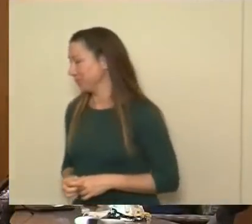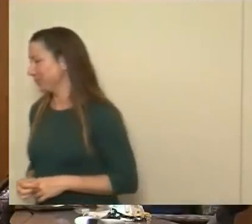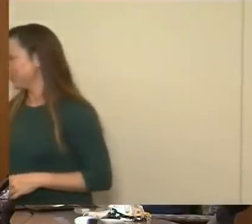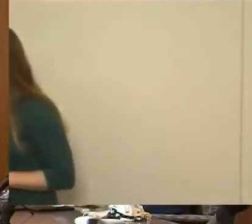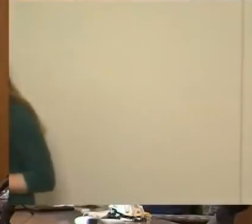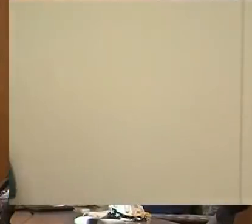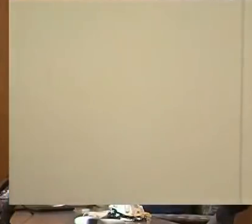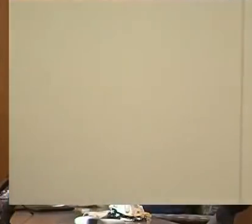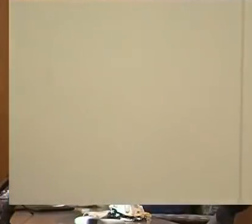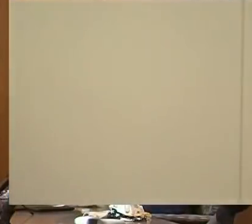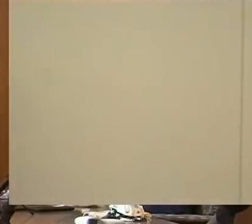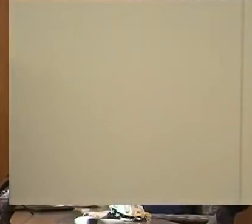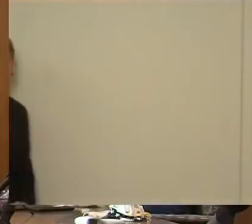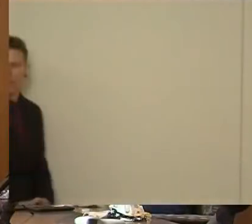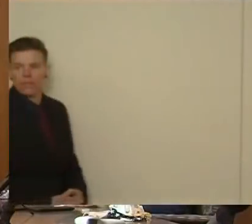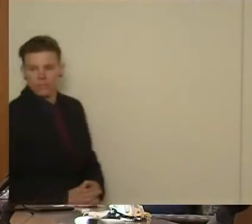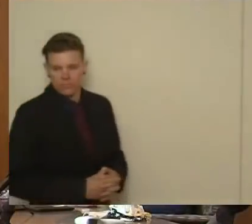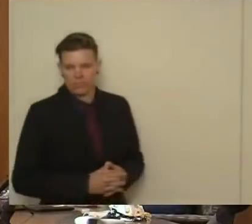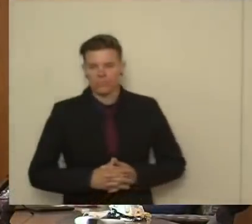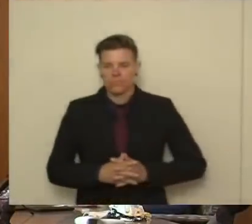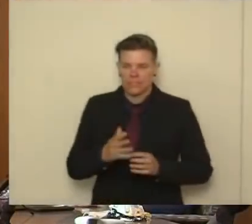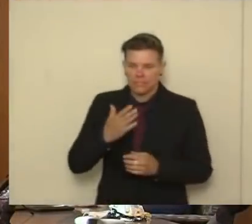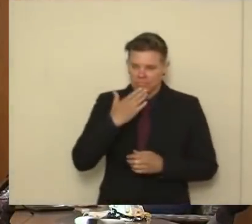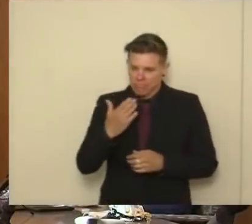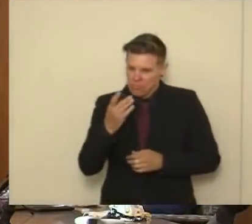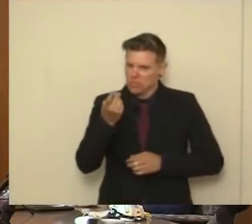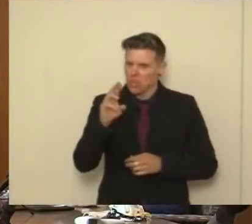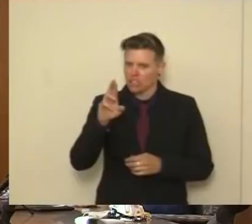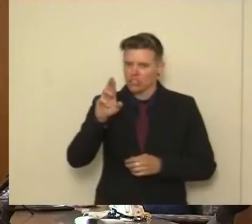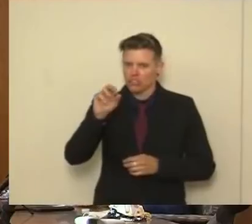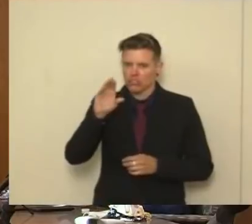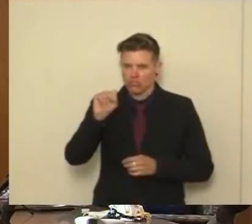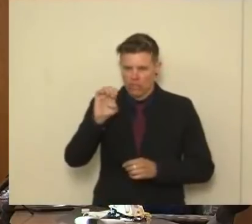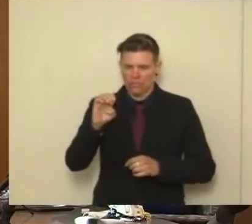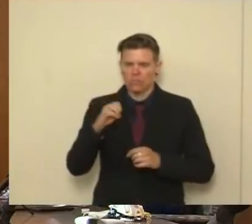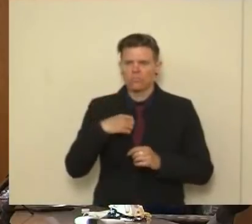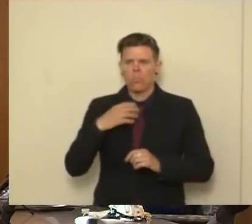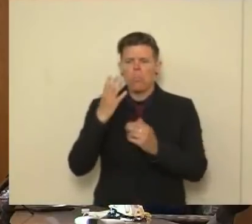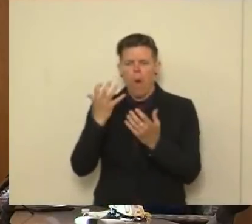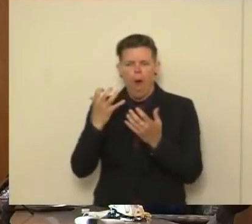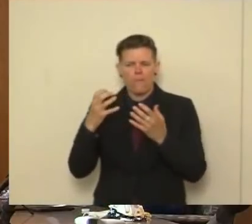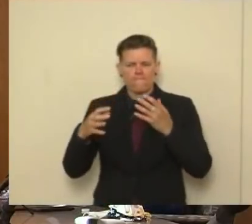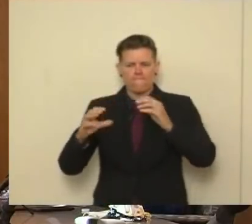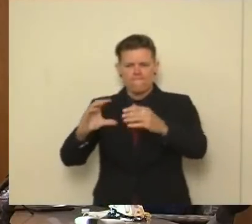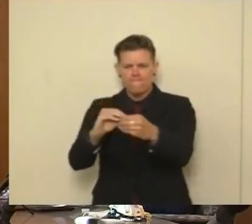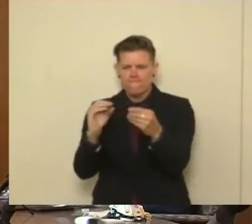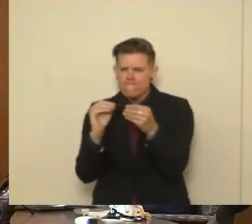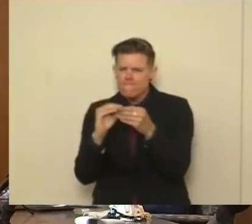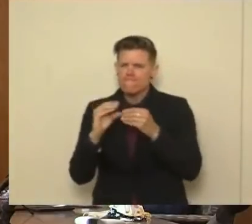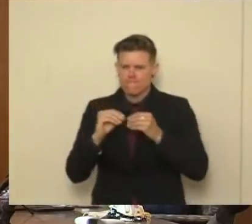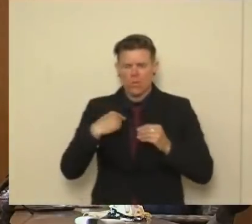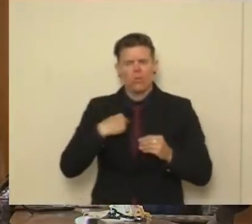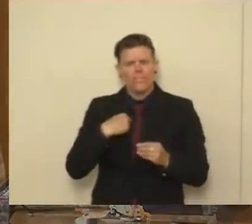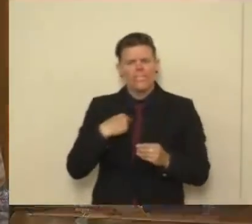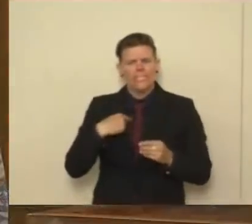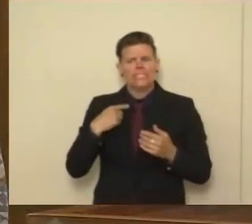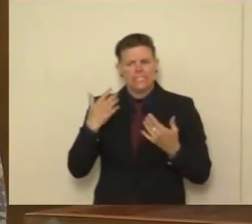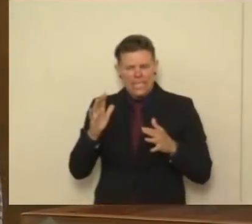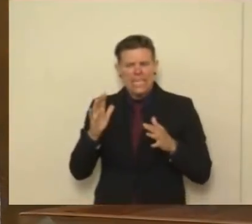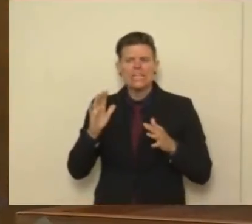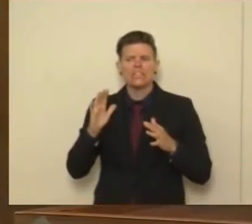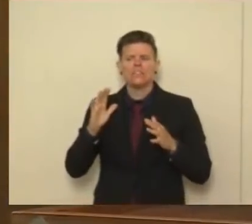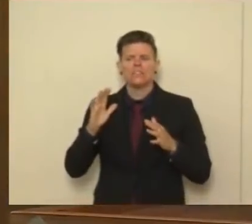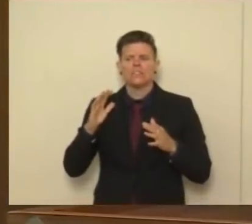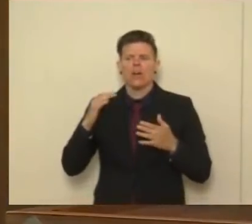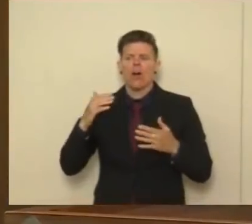reiterate I would start with the reopening on 6/1, the fact that we relaxed restrictions. We expected to see an increase in